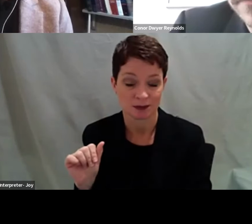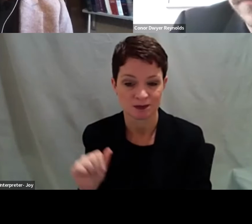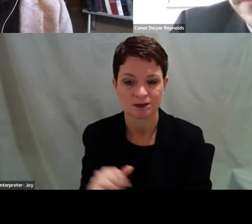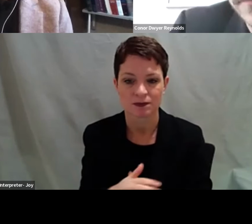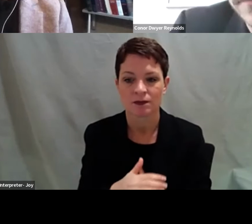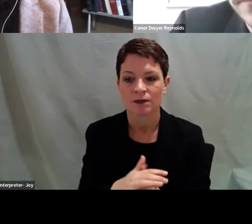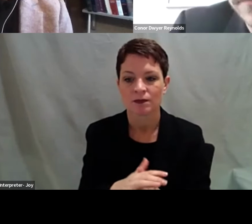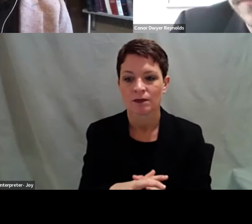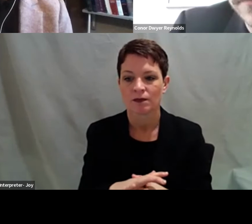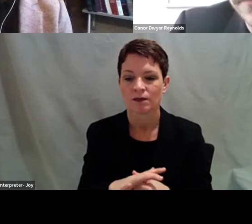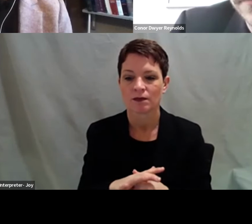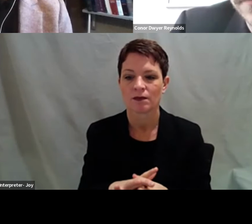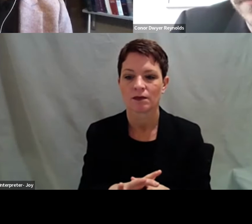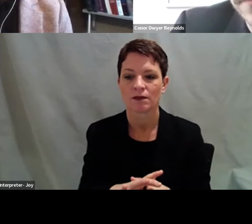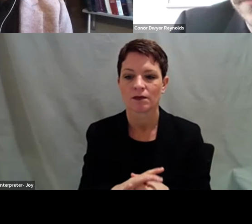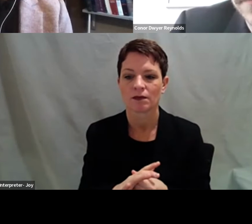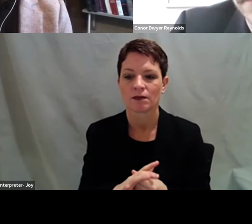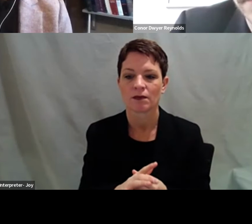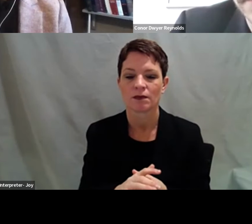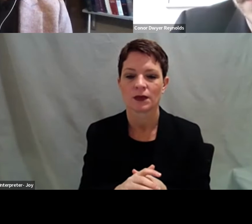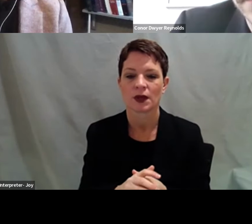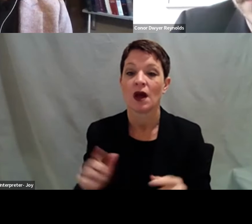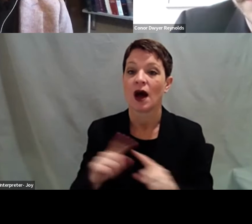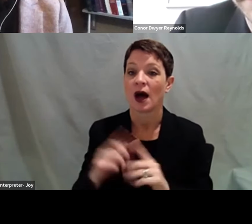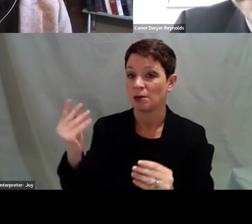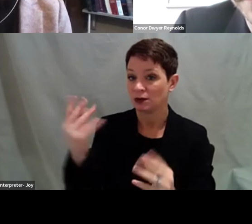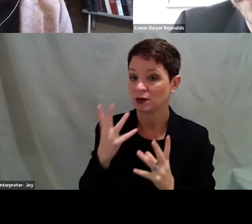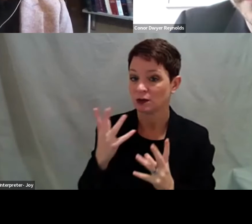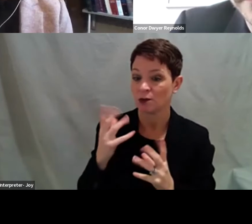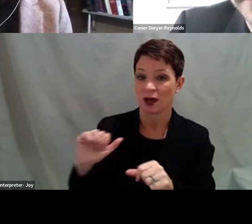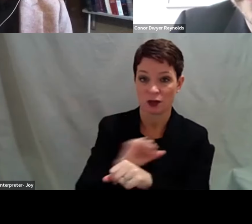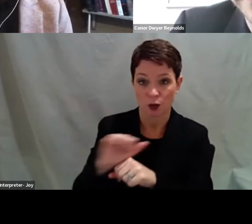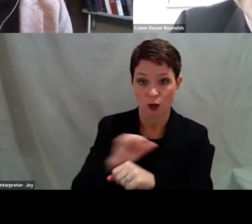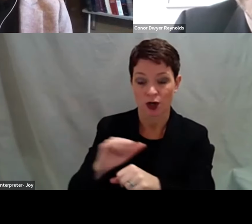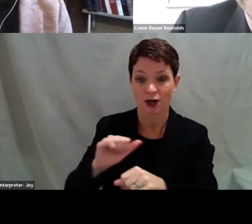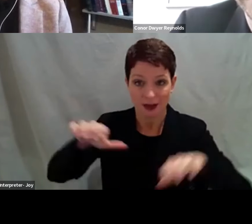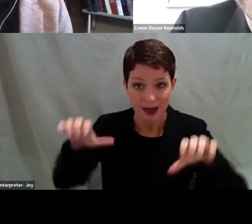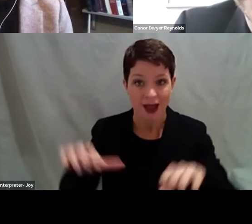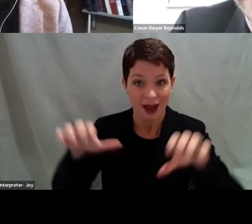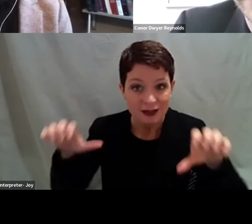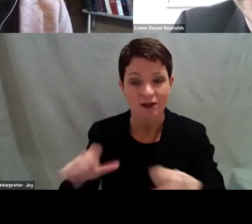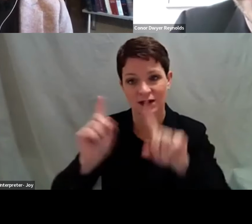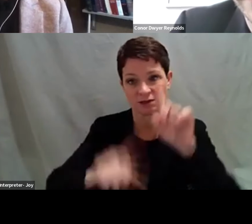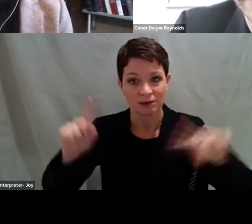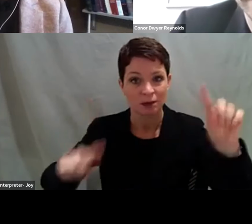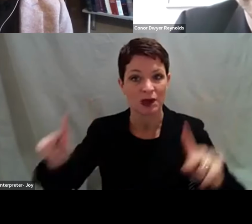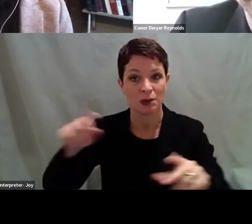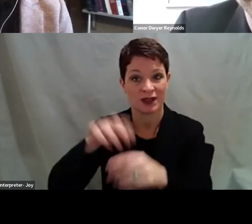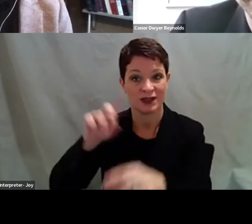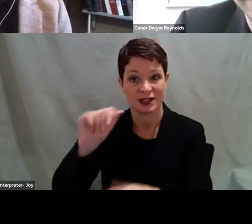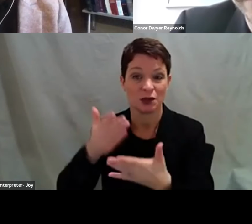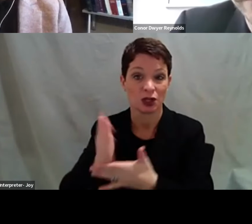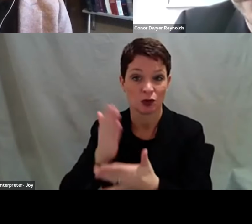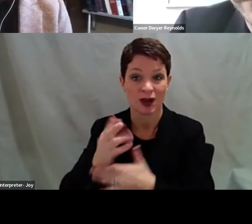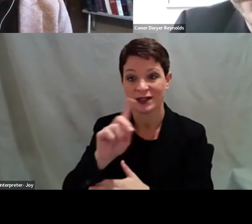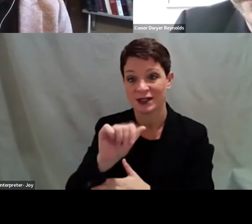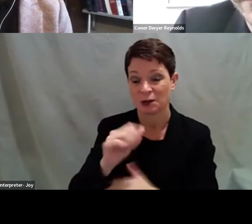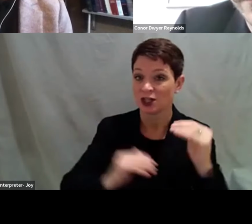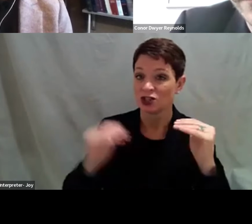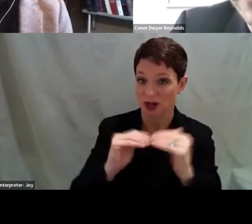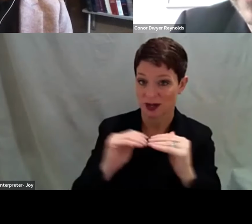many ways, I'm informed by the incredible scholarship and activism of folks in the disability rights and disability